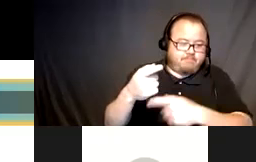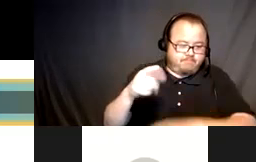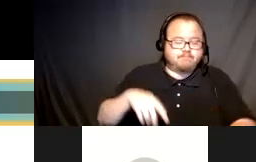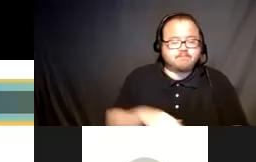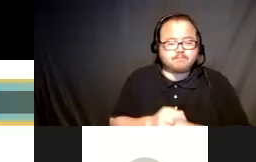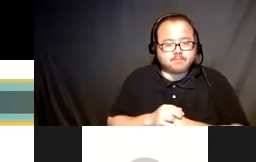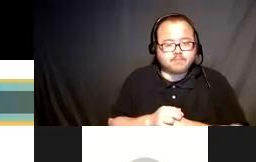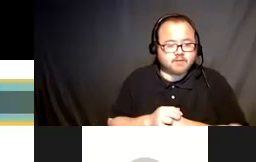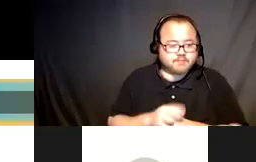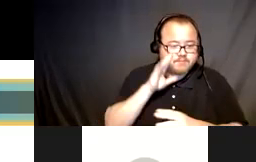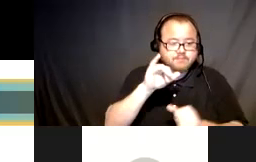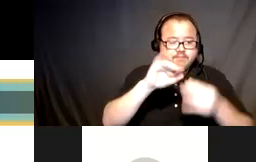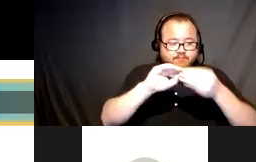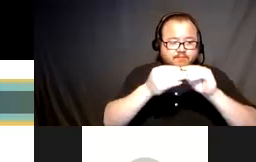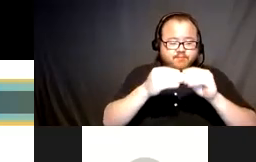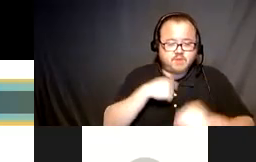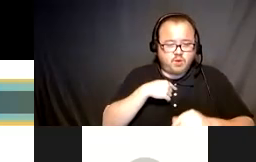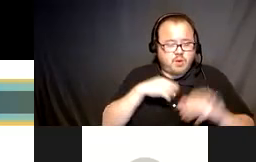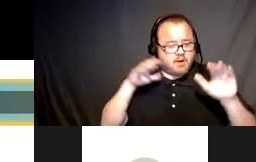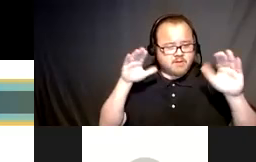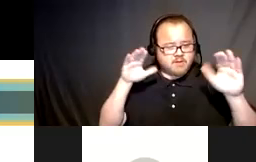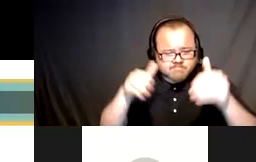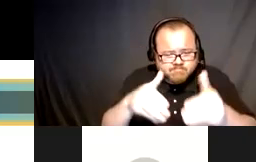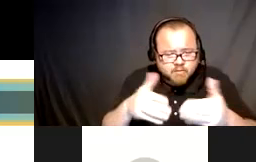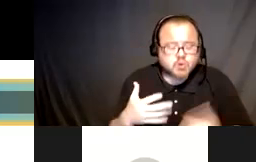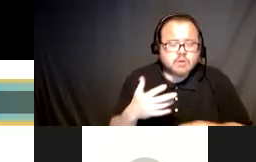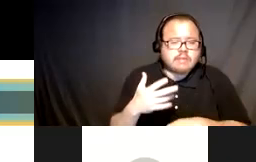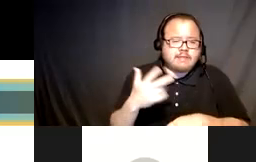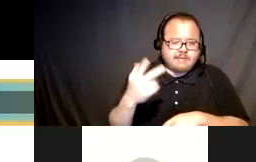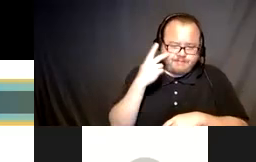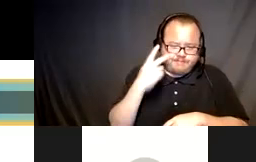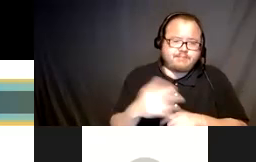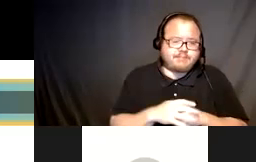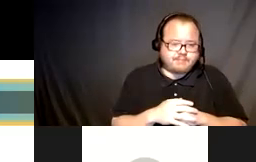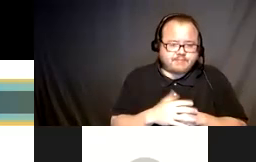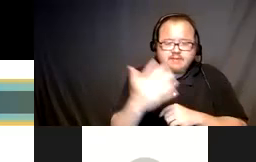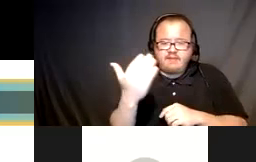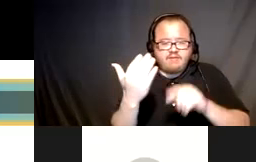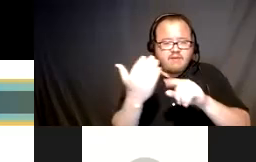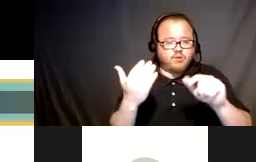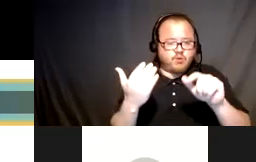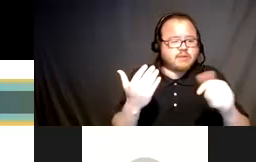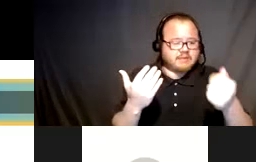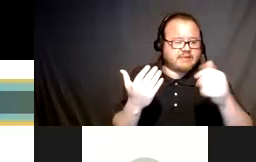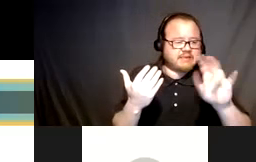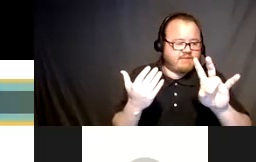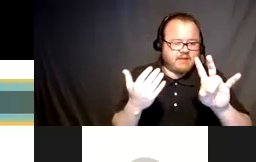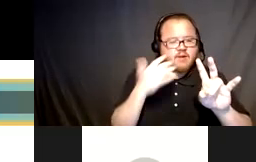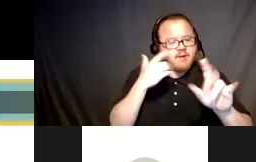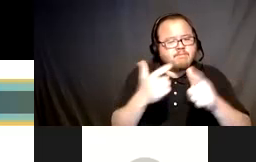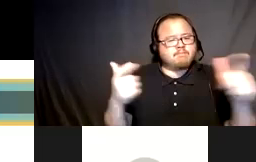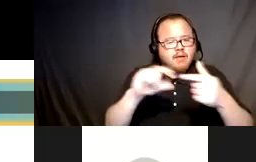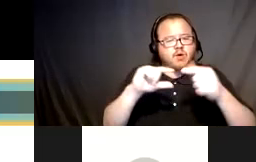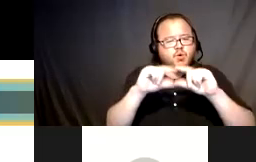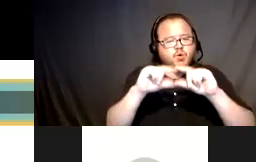by proportion, when we drill down, we can see that the 15 to 17-year-old is the greater group amongst